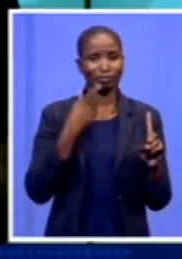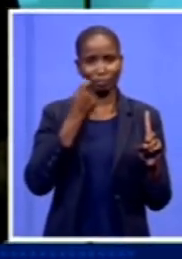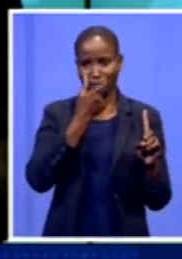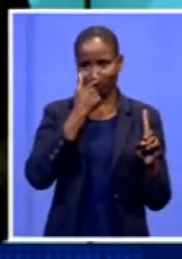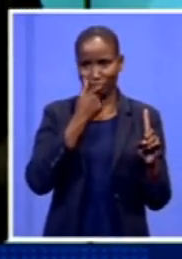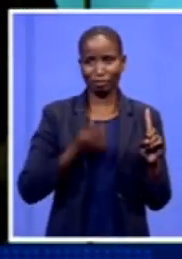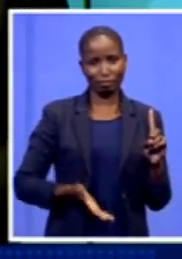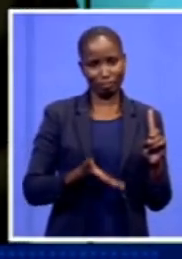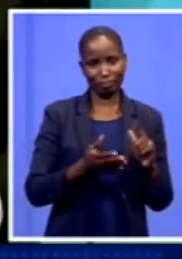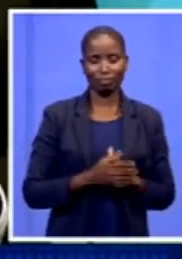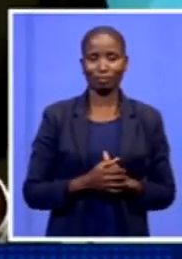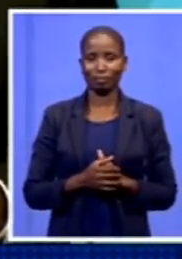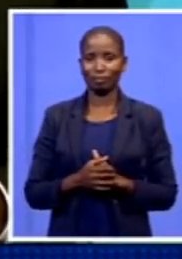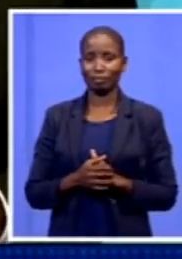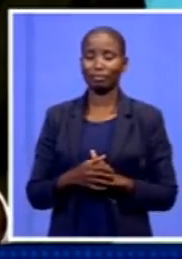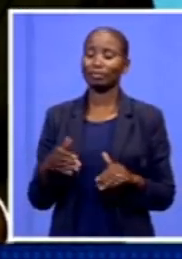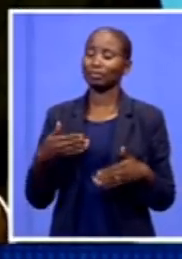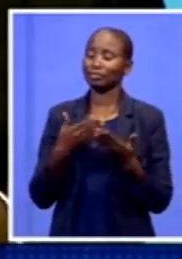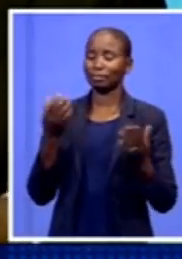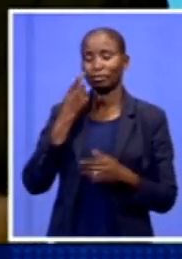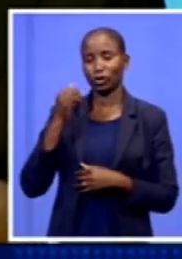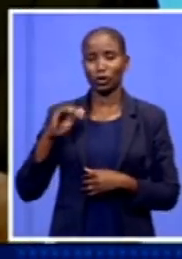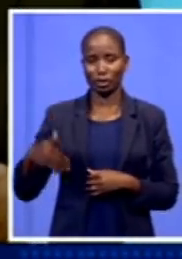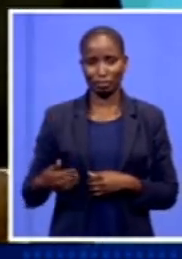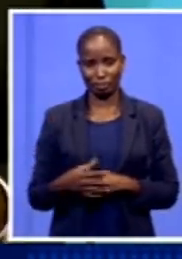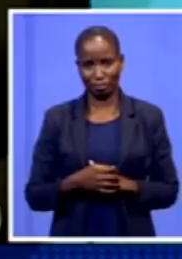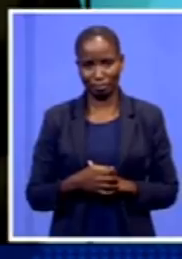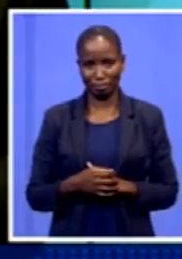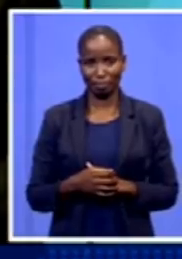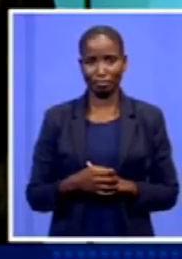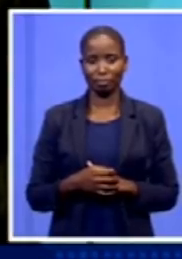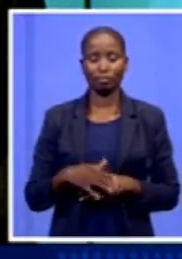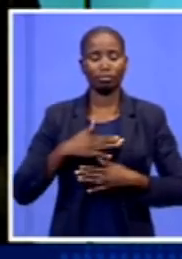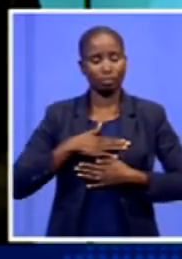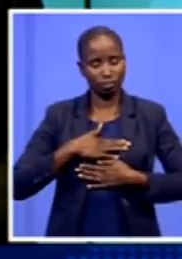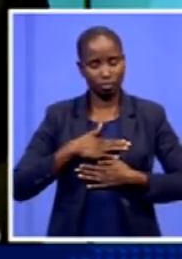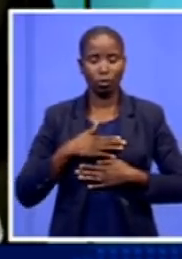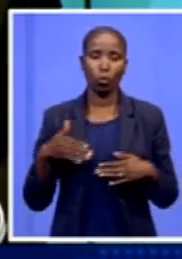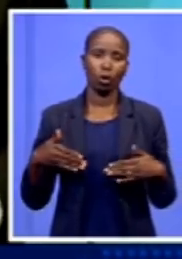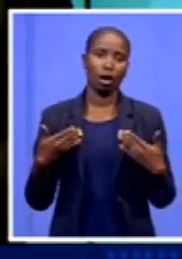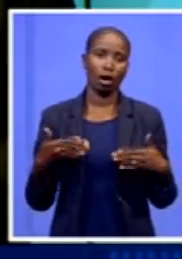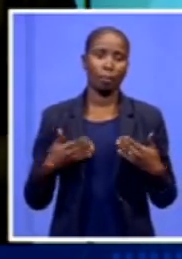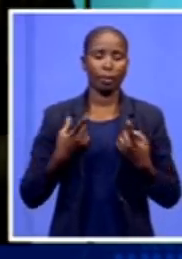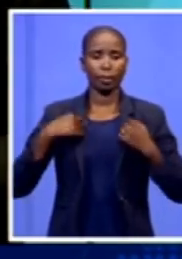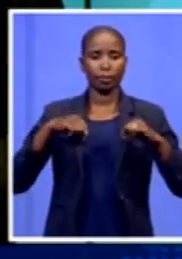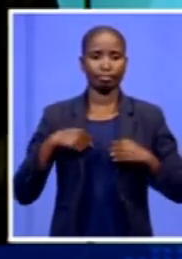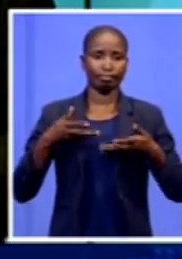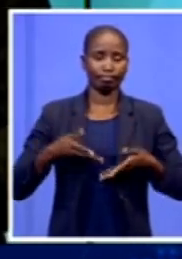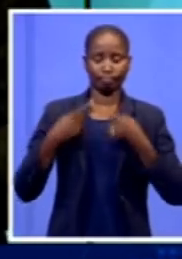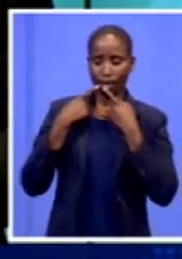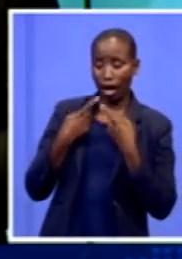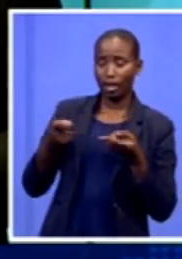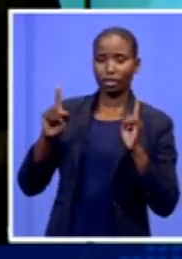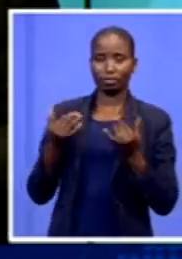gentlemen, we are really delighted to be part of this announcement this morning, to in